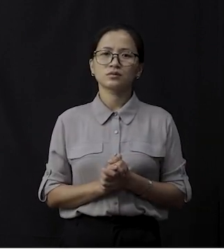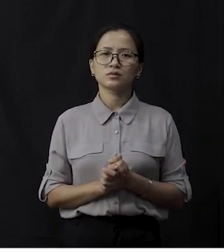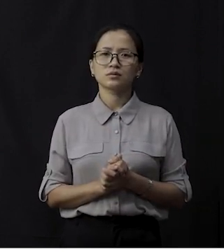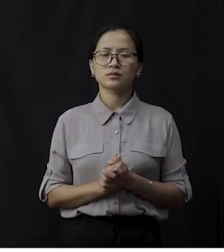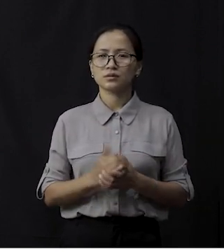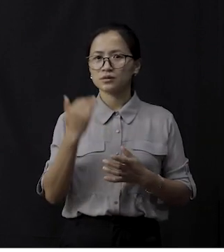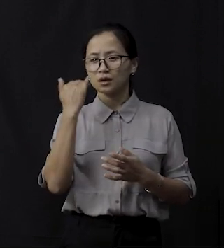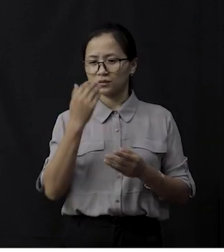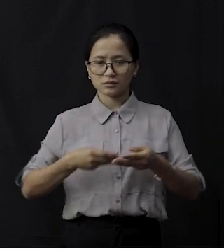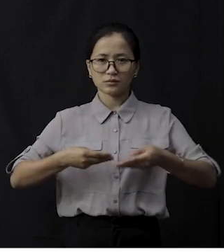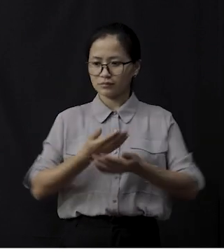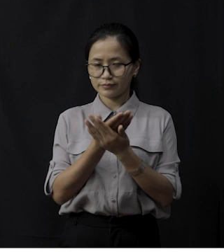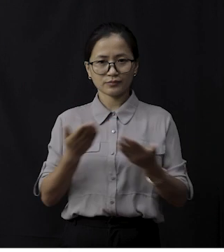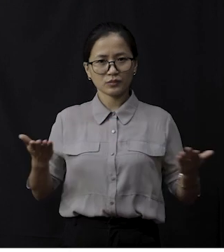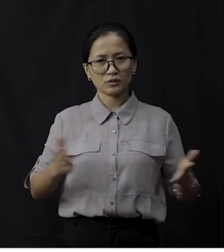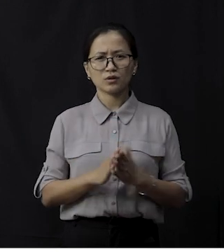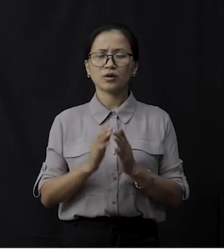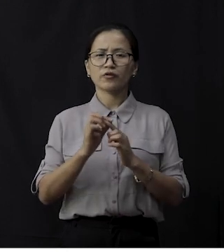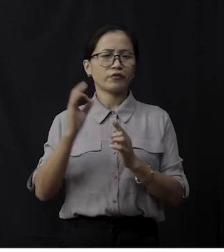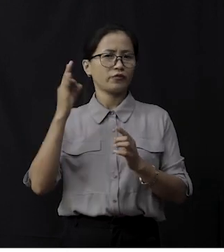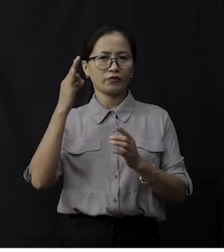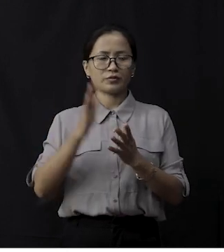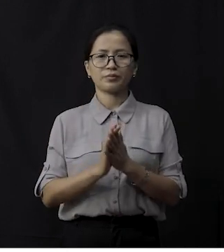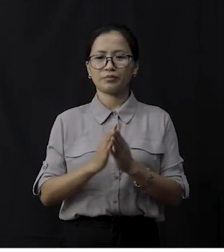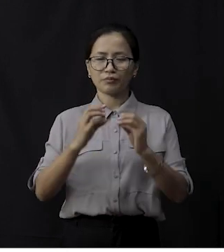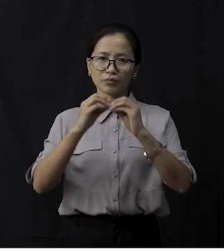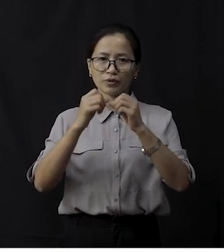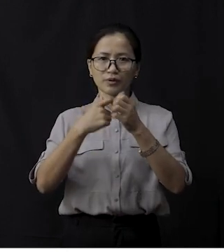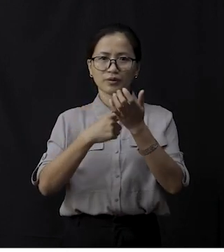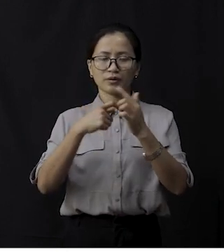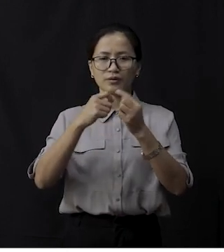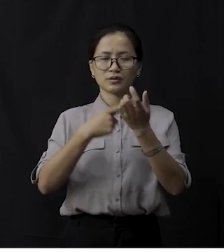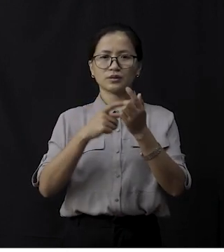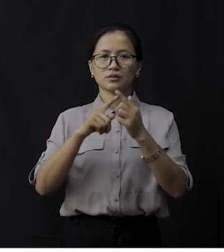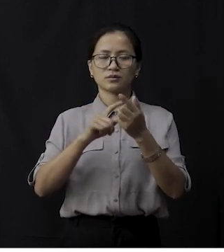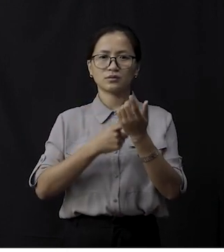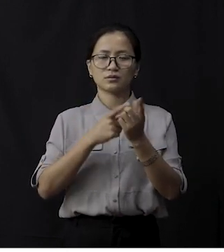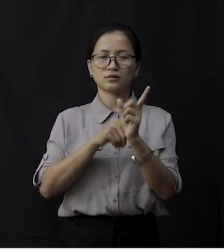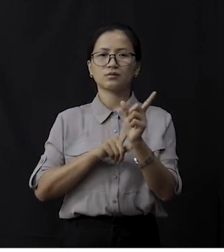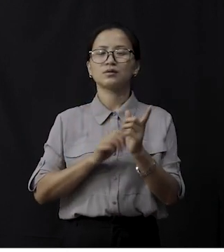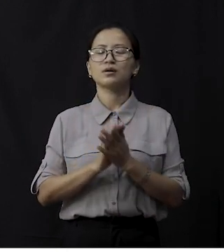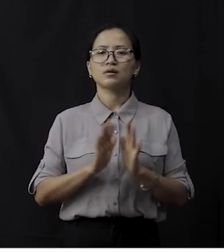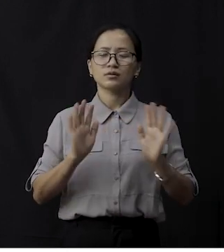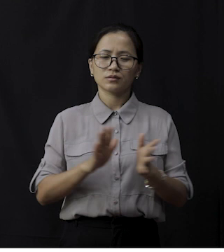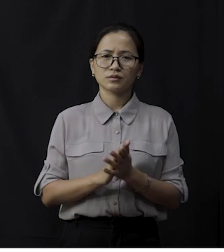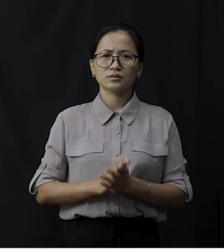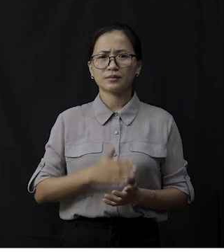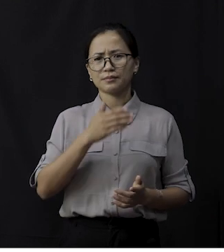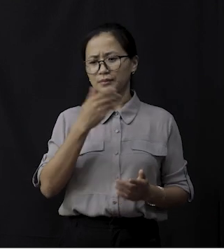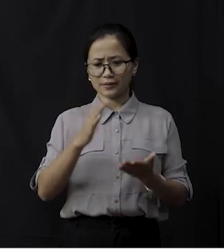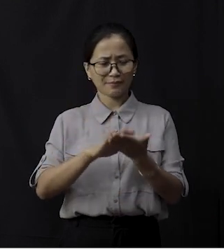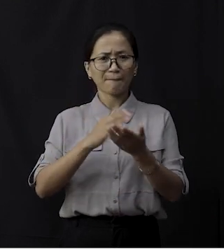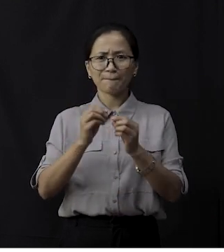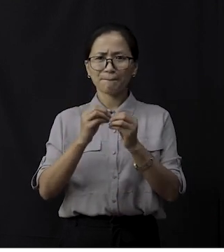When you go to a bakery, whether in Popular Bakery, Rasa Bakery, or whatever bakery, there are so many goodies there, right? The